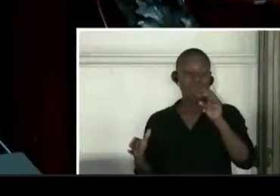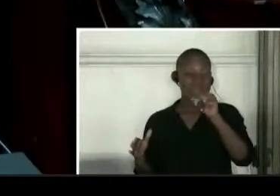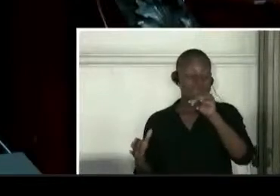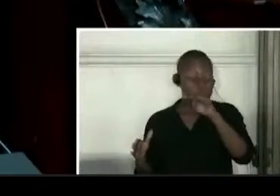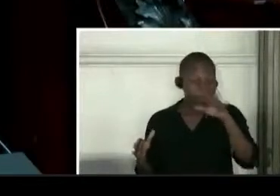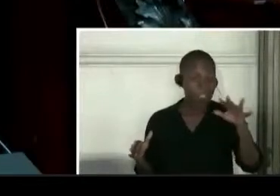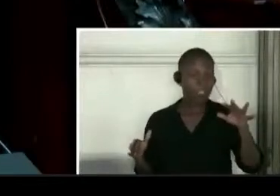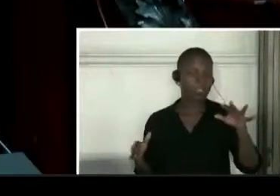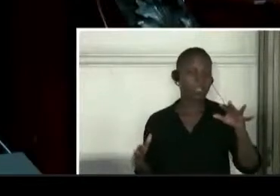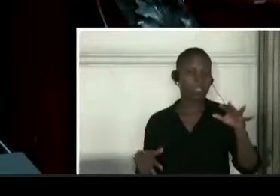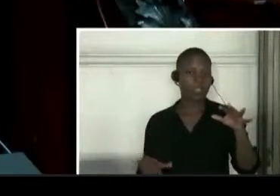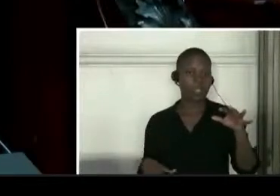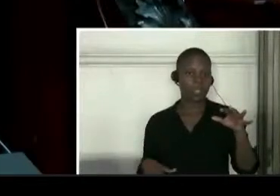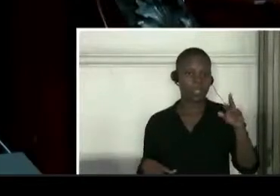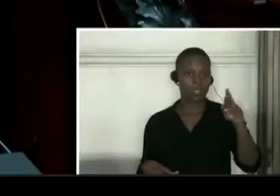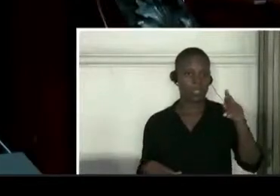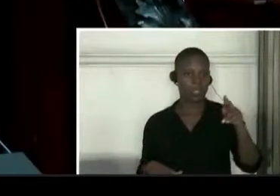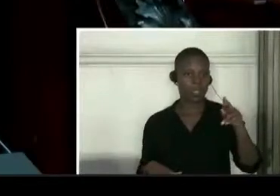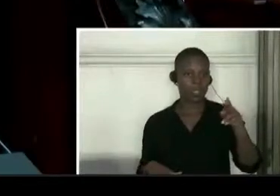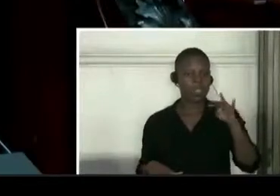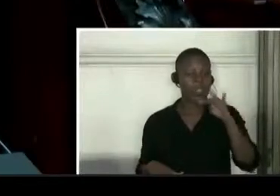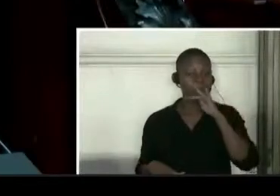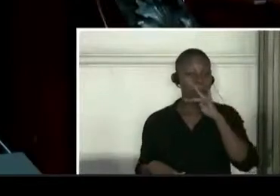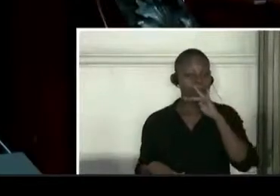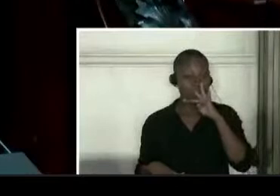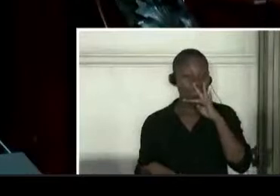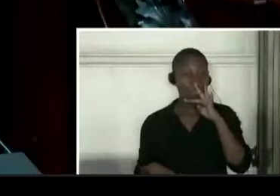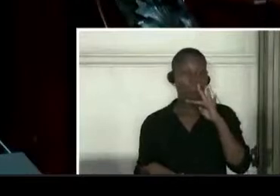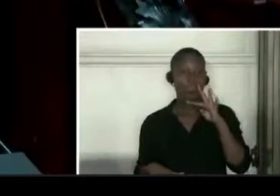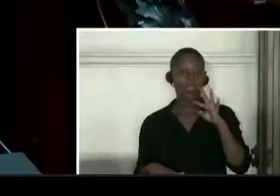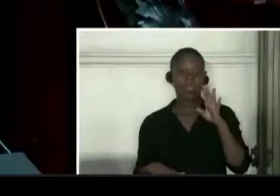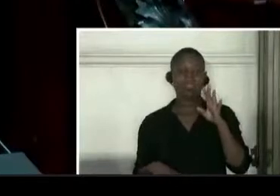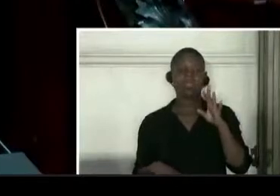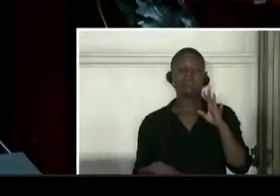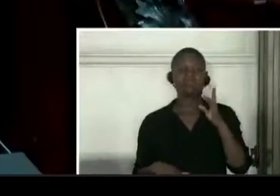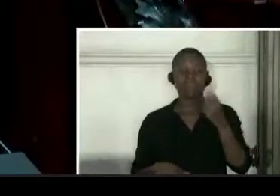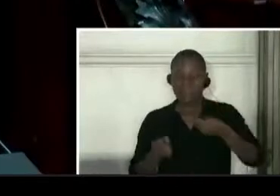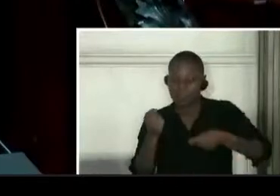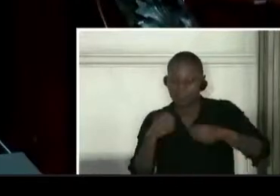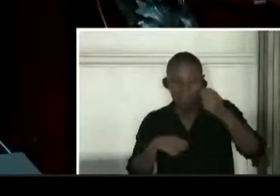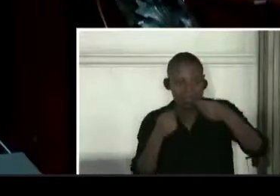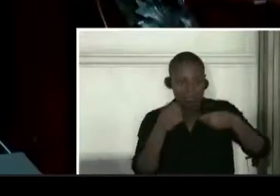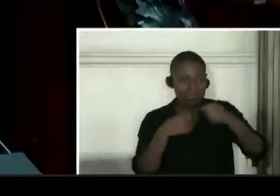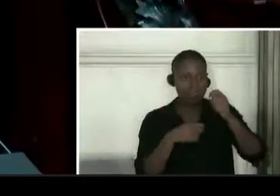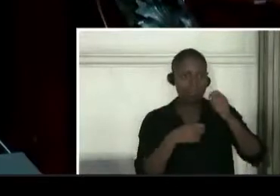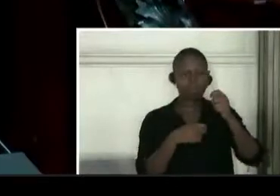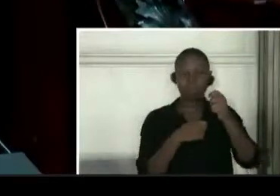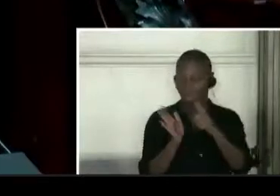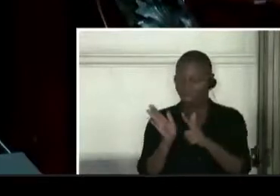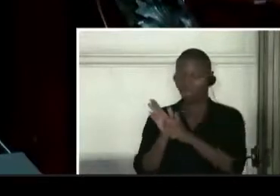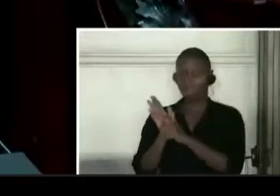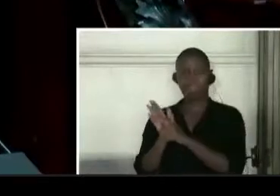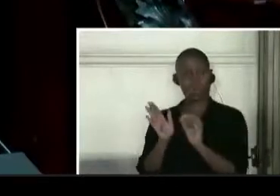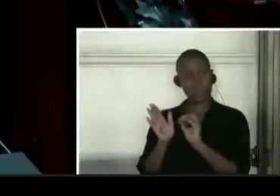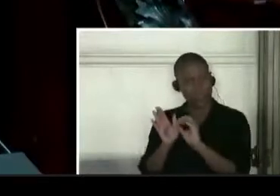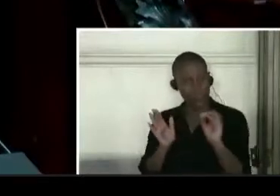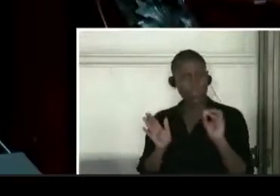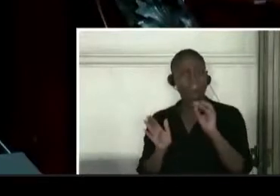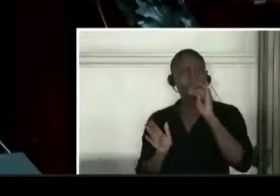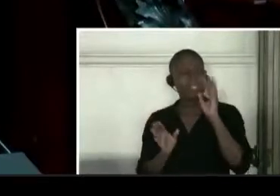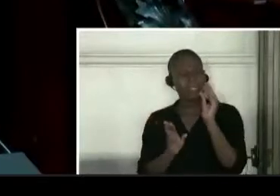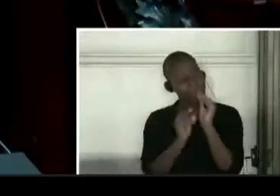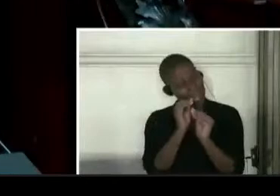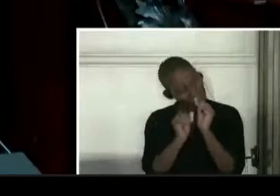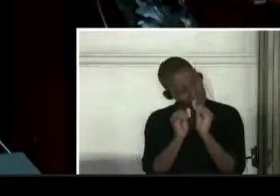is an irregular expenditure. We are then making a call to the department to rectify this. We know that in